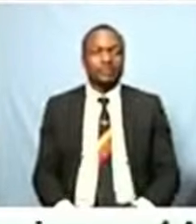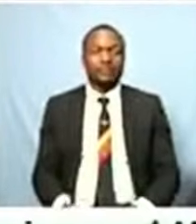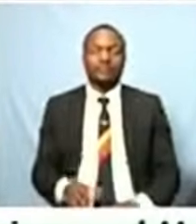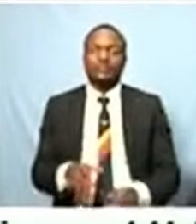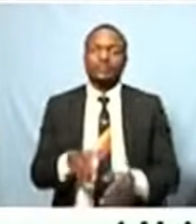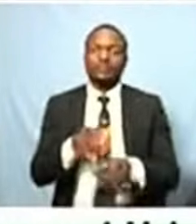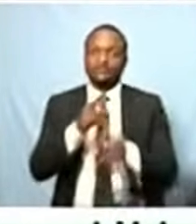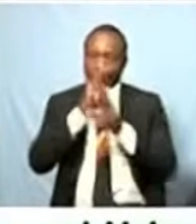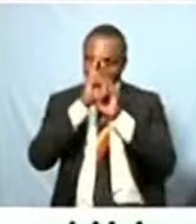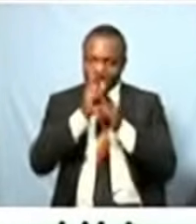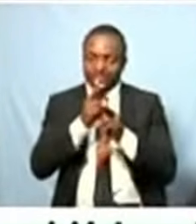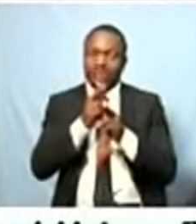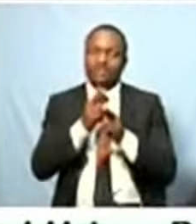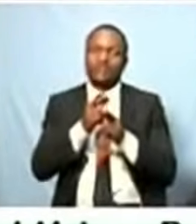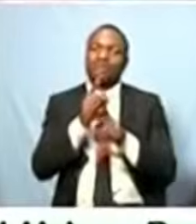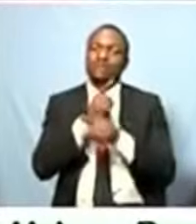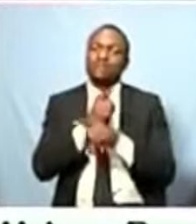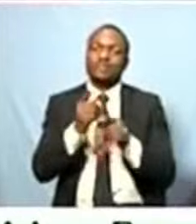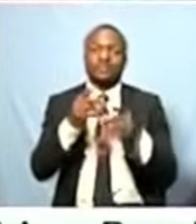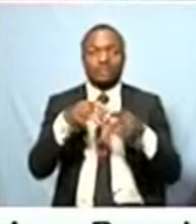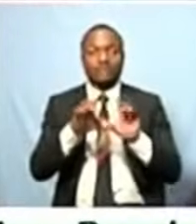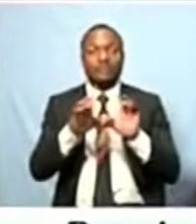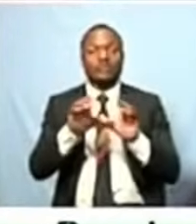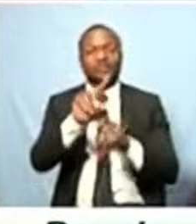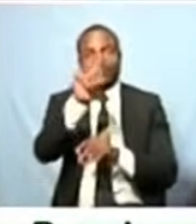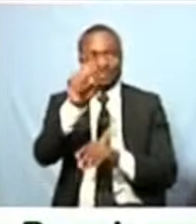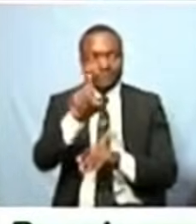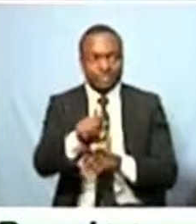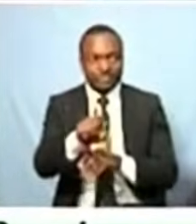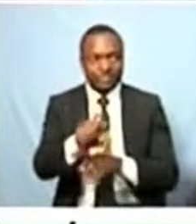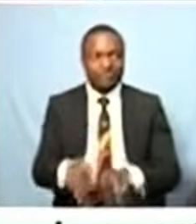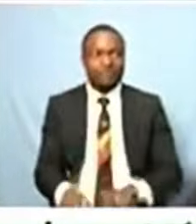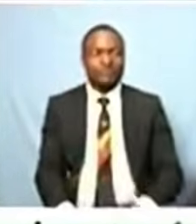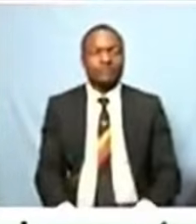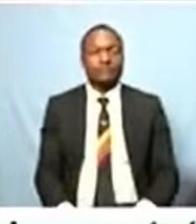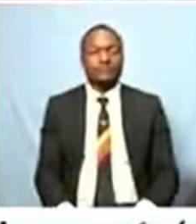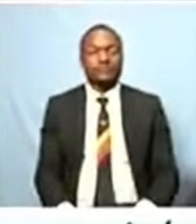for Shiwangandu, just proceed with the question.